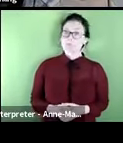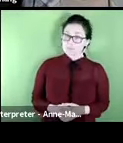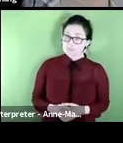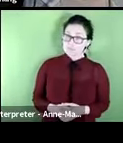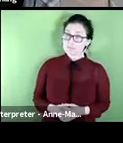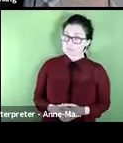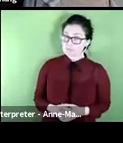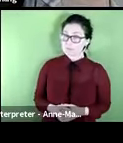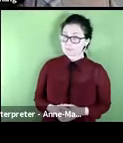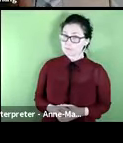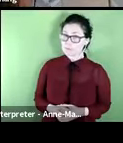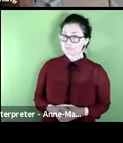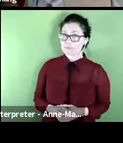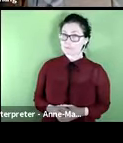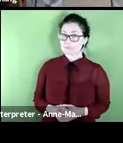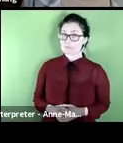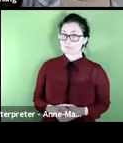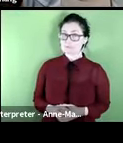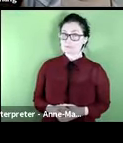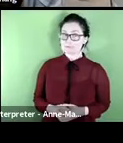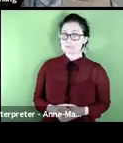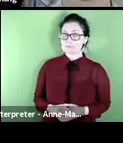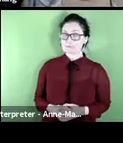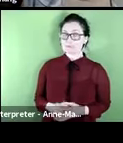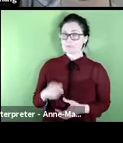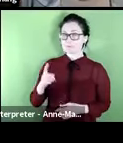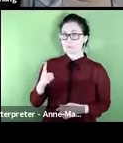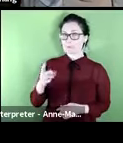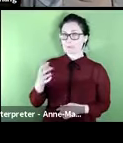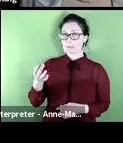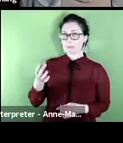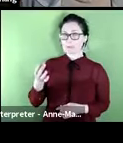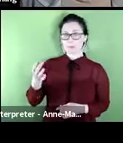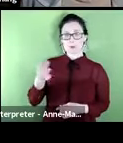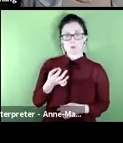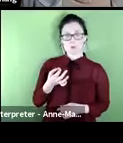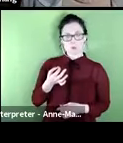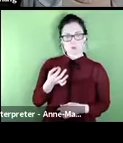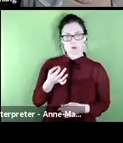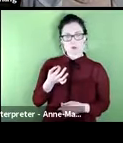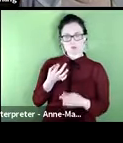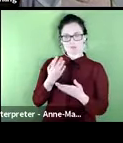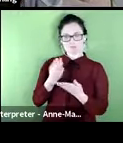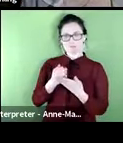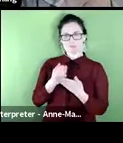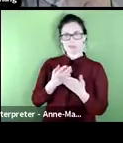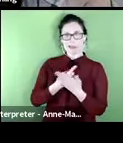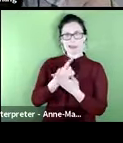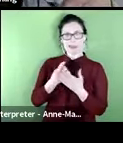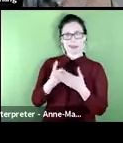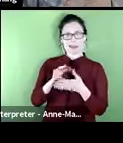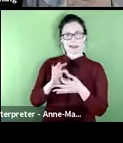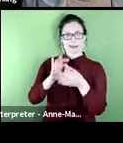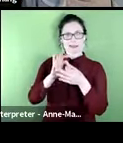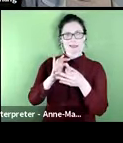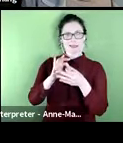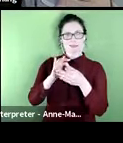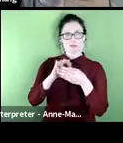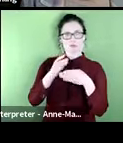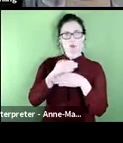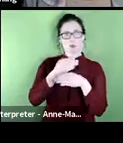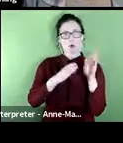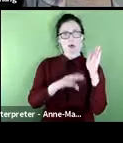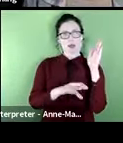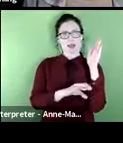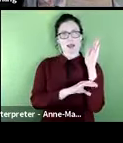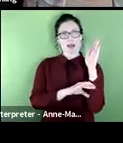as for the question is about an effect of working class background and the Communist Party